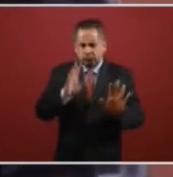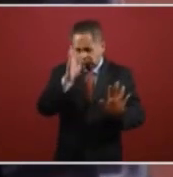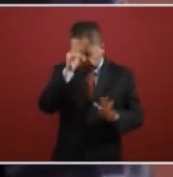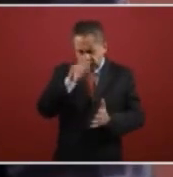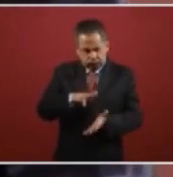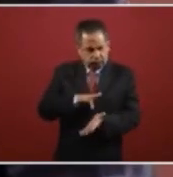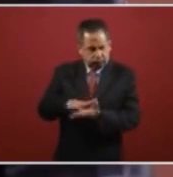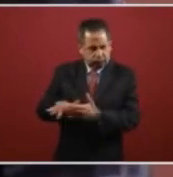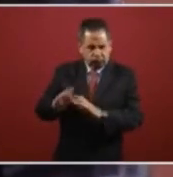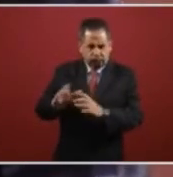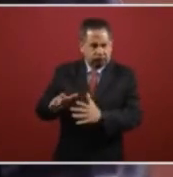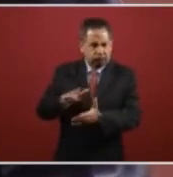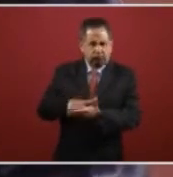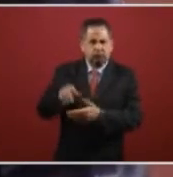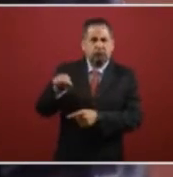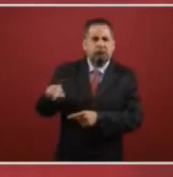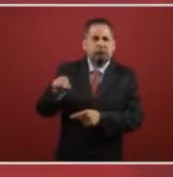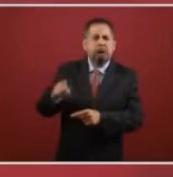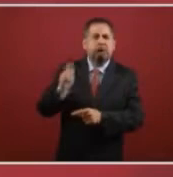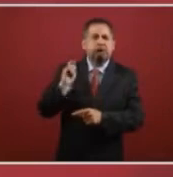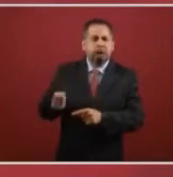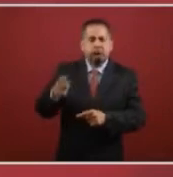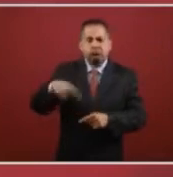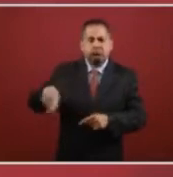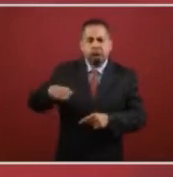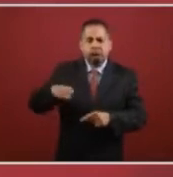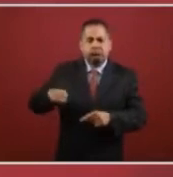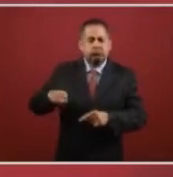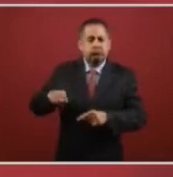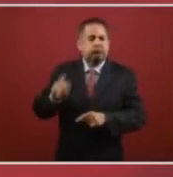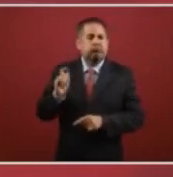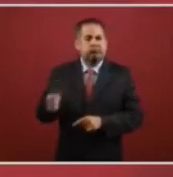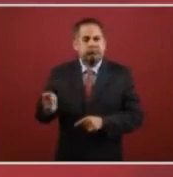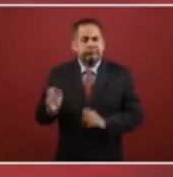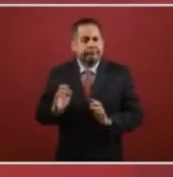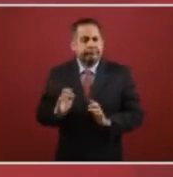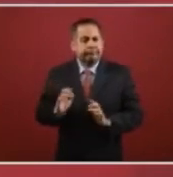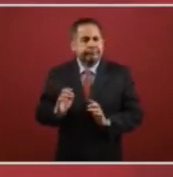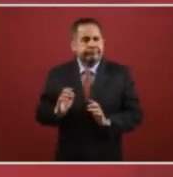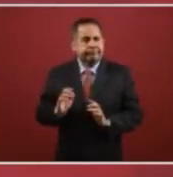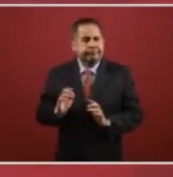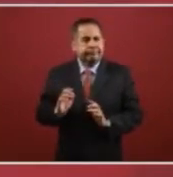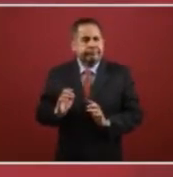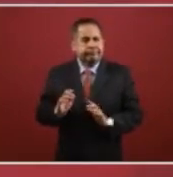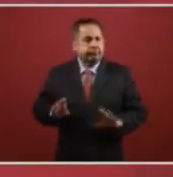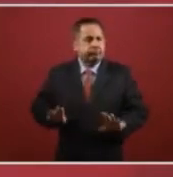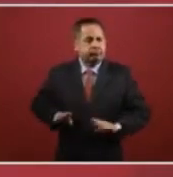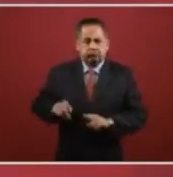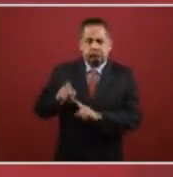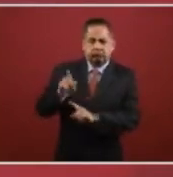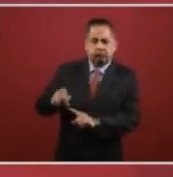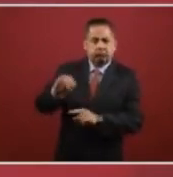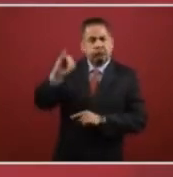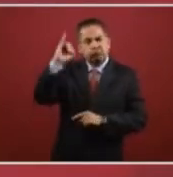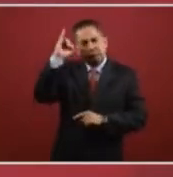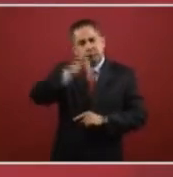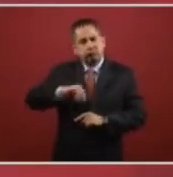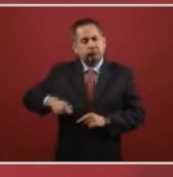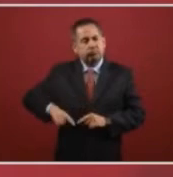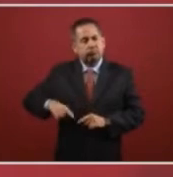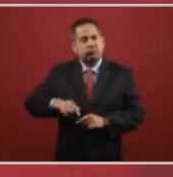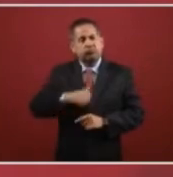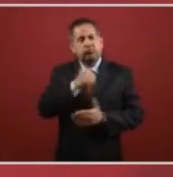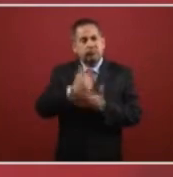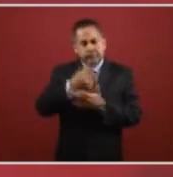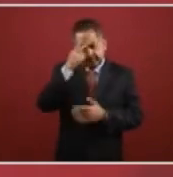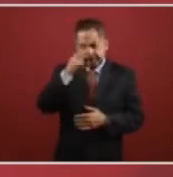and supporting or backing the attitude of the chief of